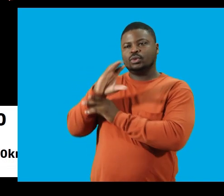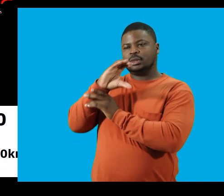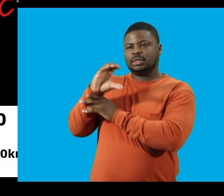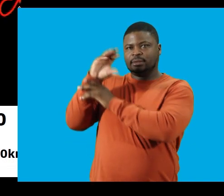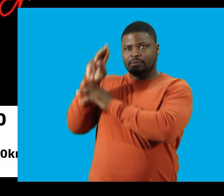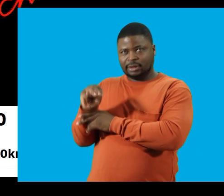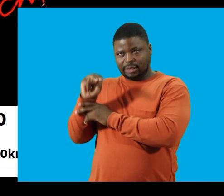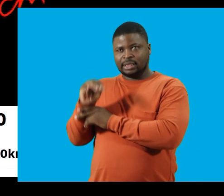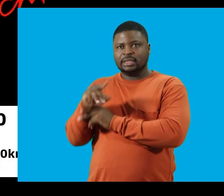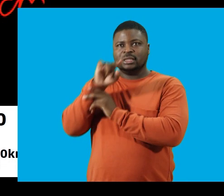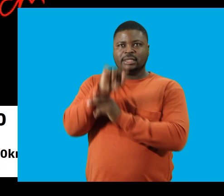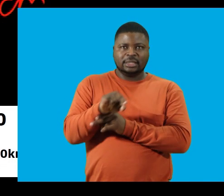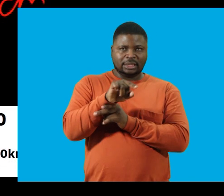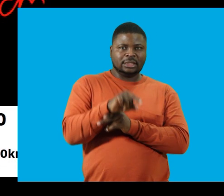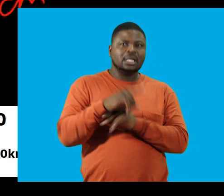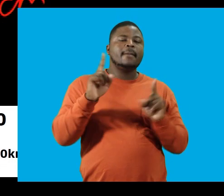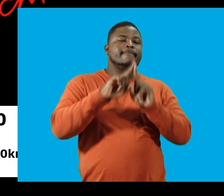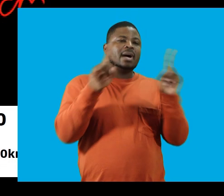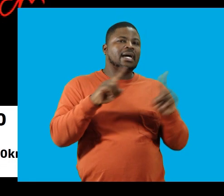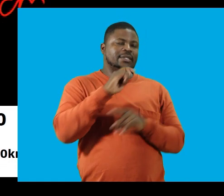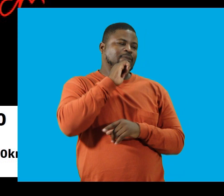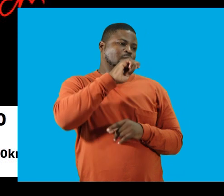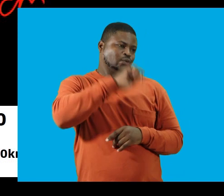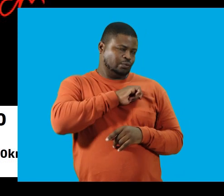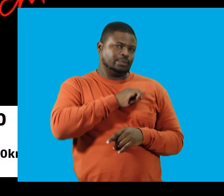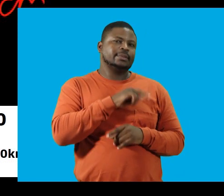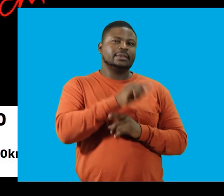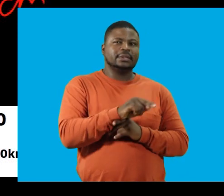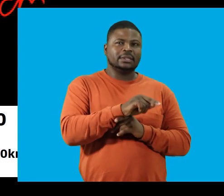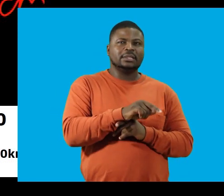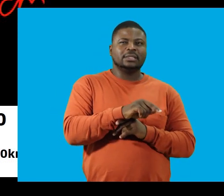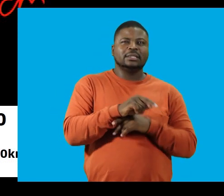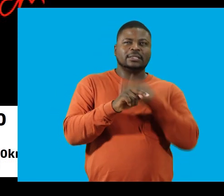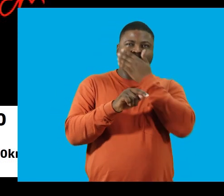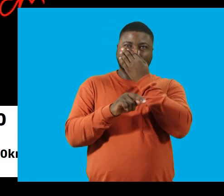it's 2 centimeters, and in reality